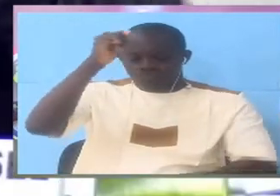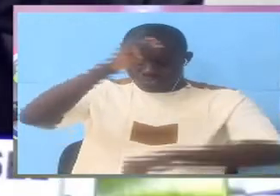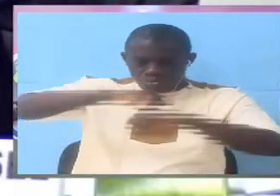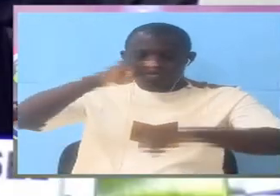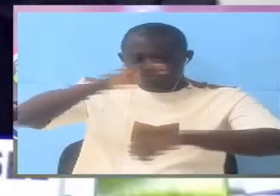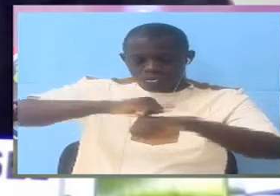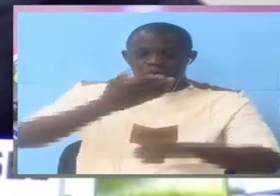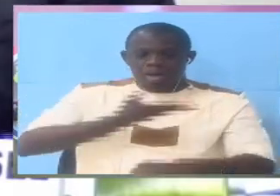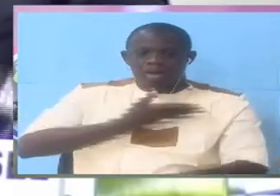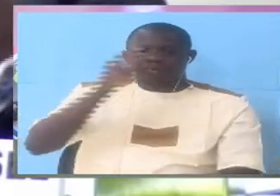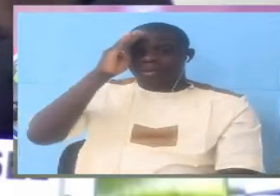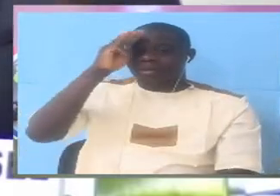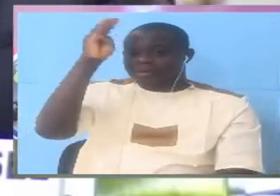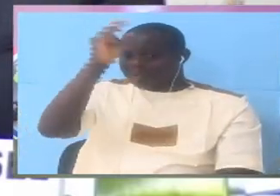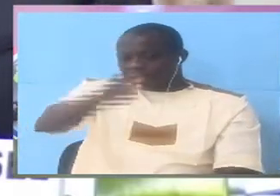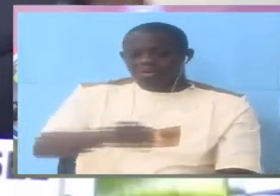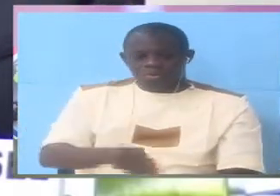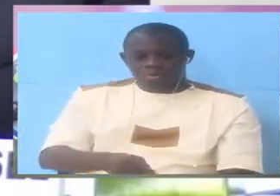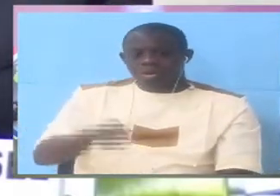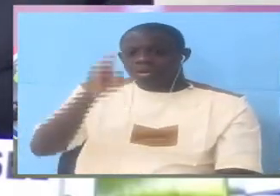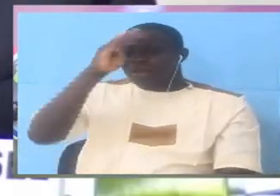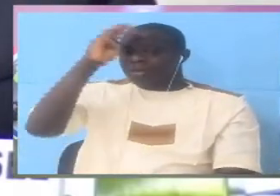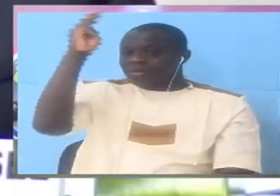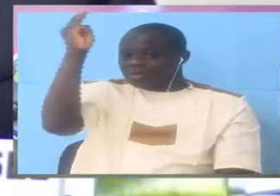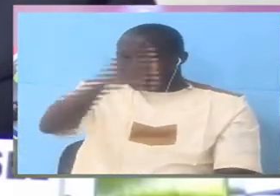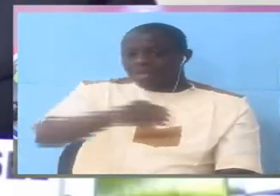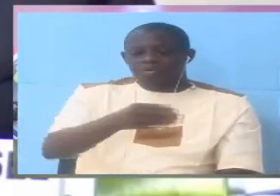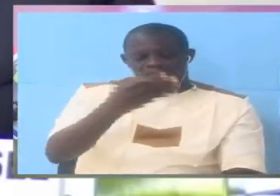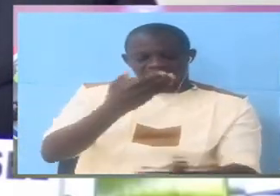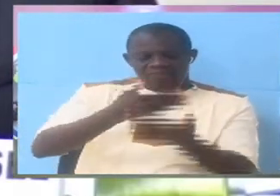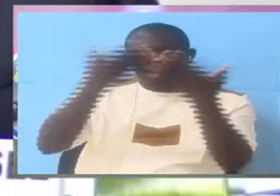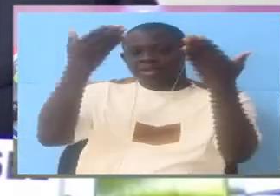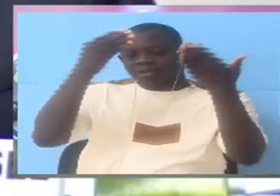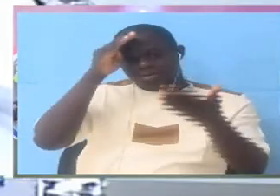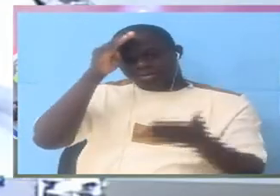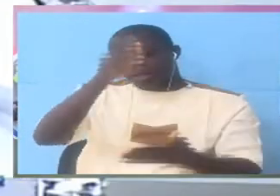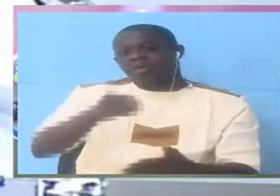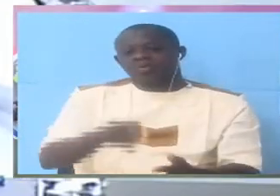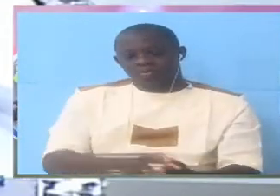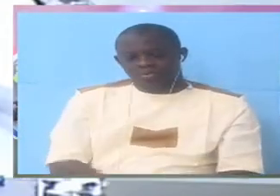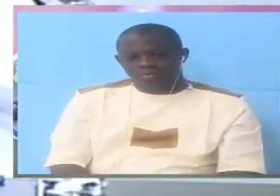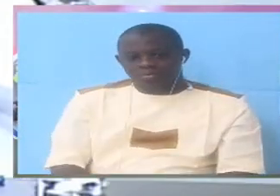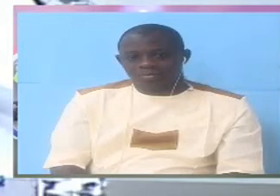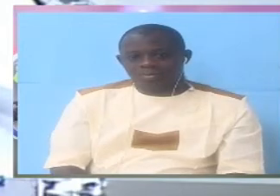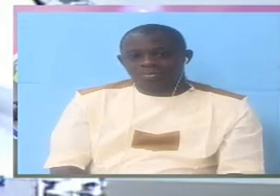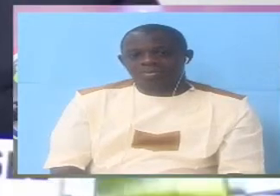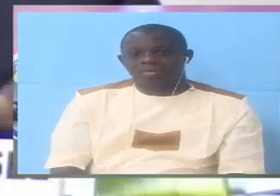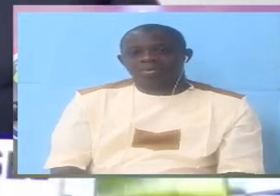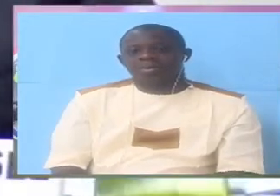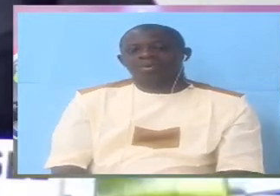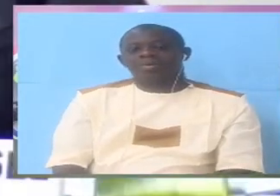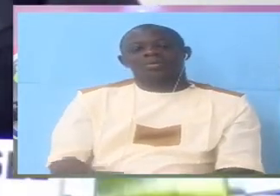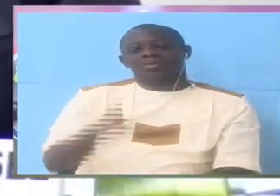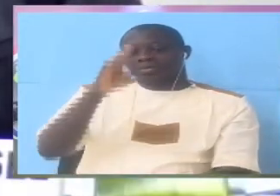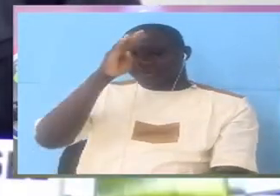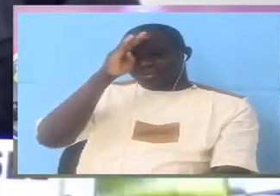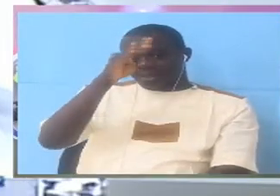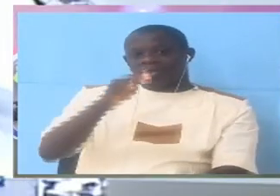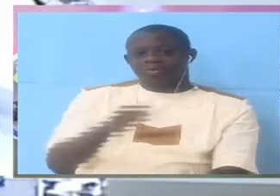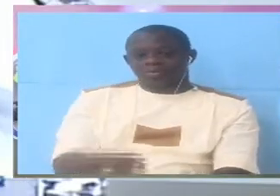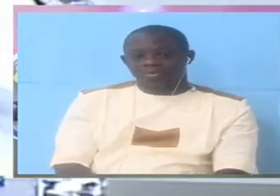much. Finally. Hallelujah. We? Yes.